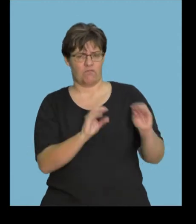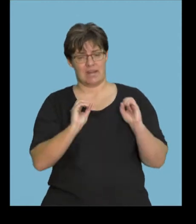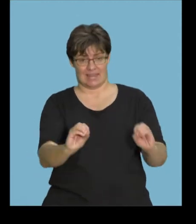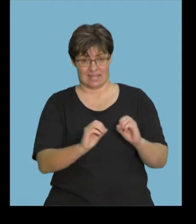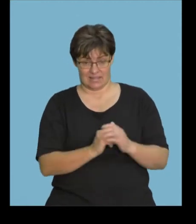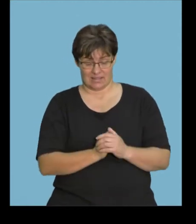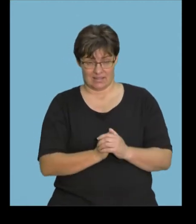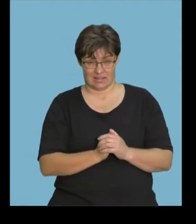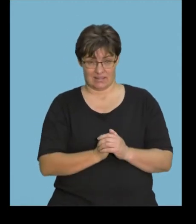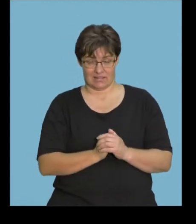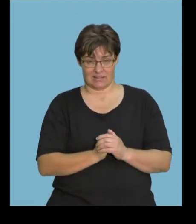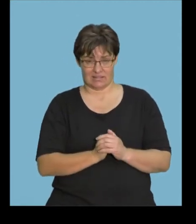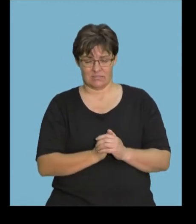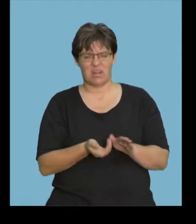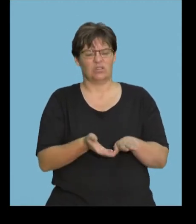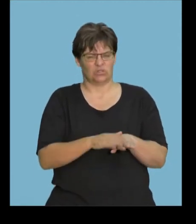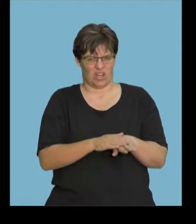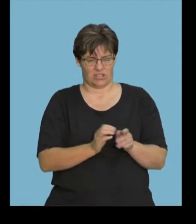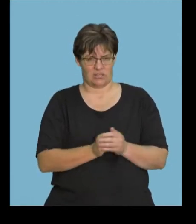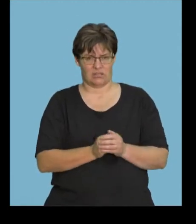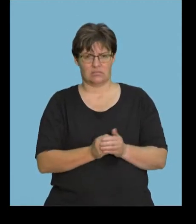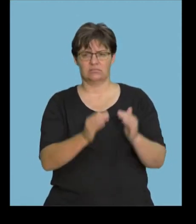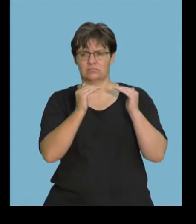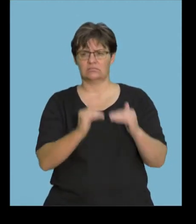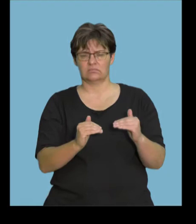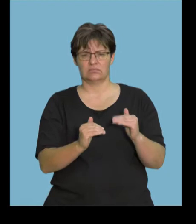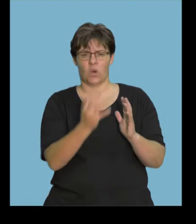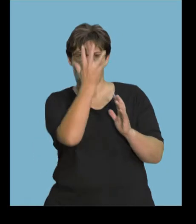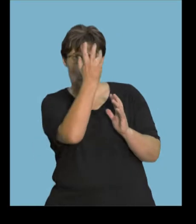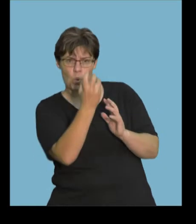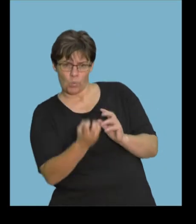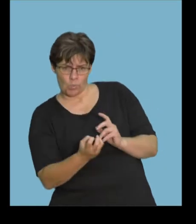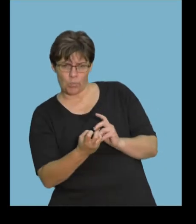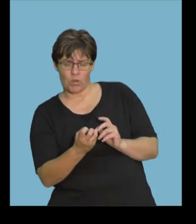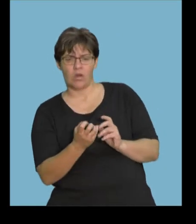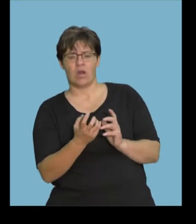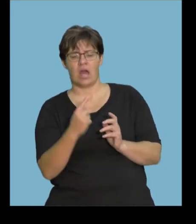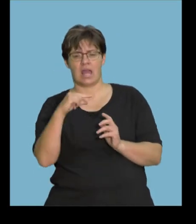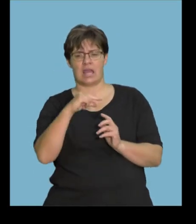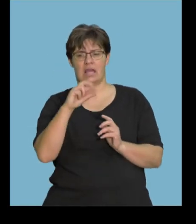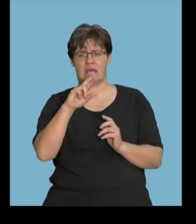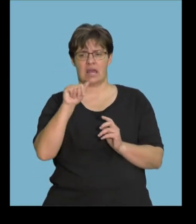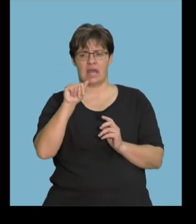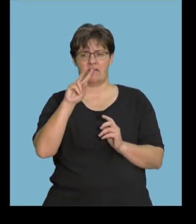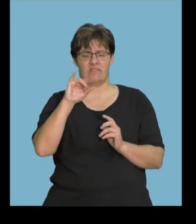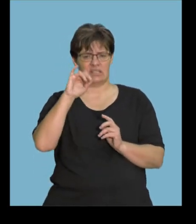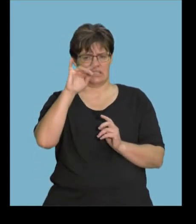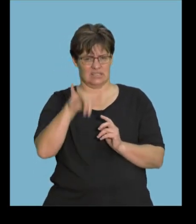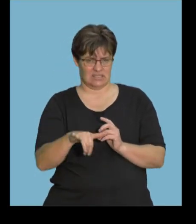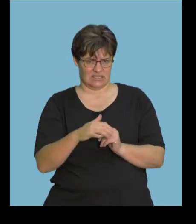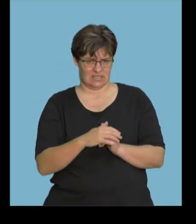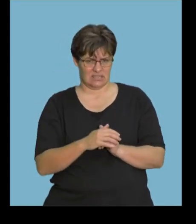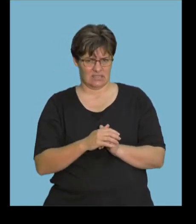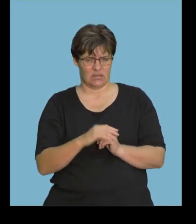moving, okay? So this talks about charges. What about the gravitational non-contact force? Have you ever asked yourself